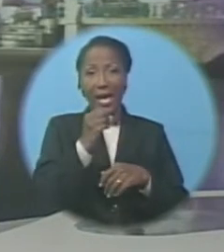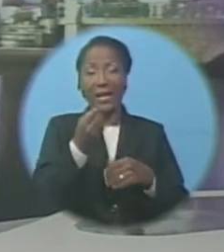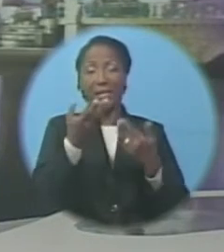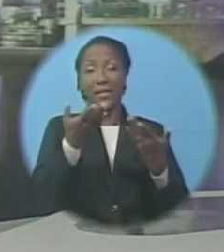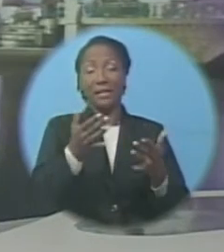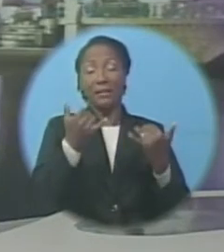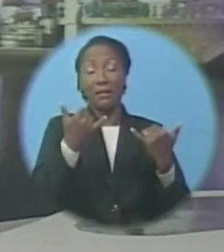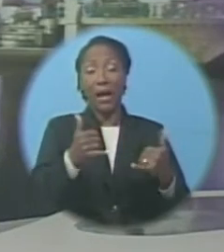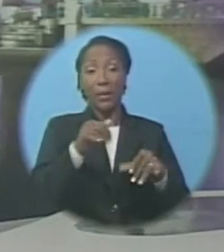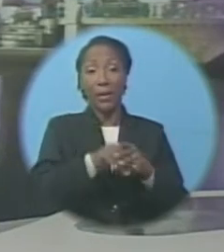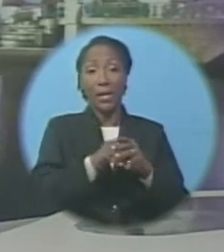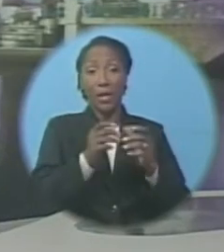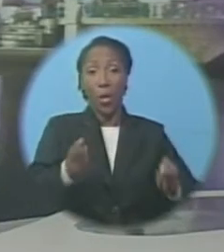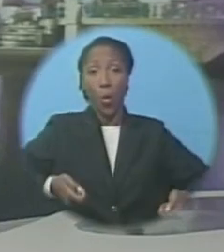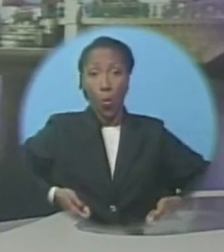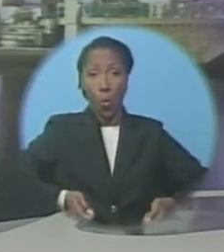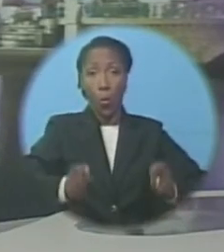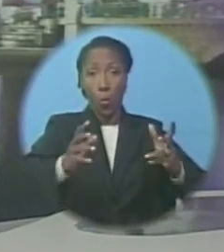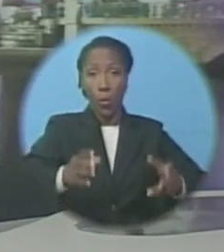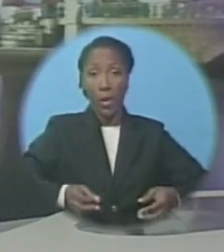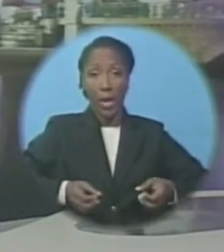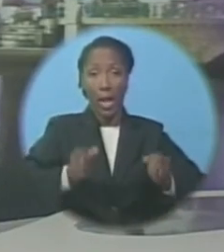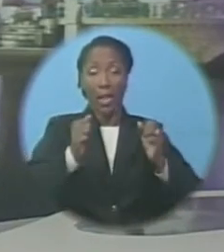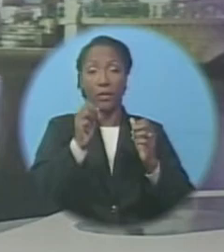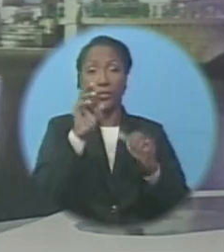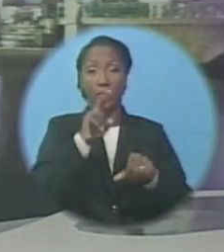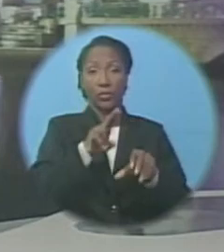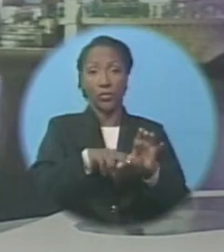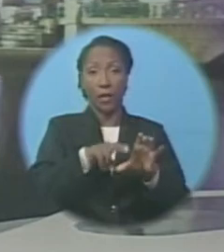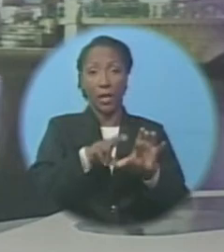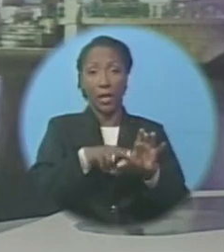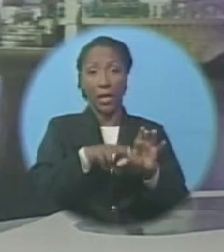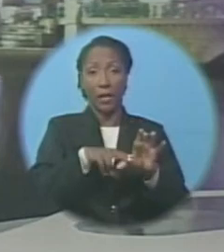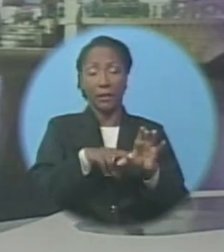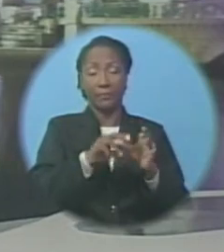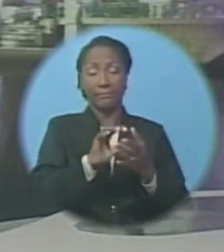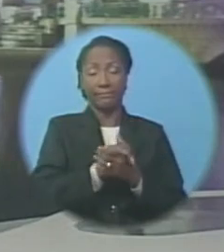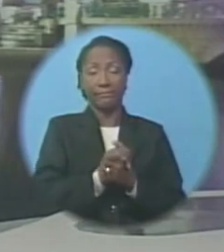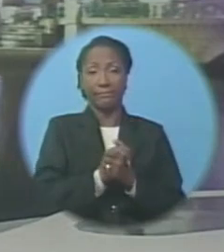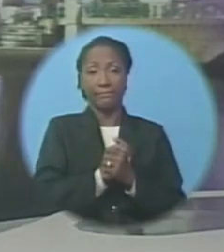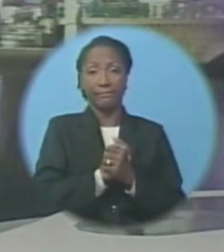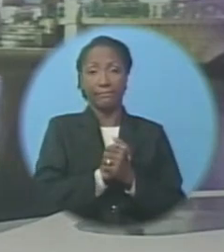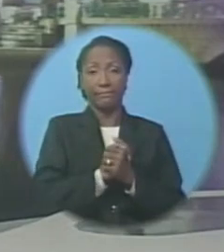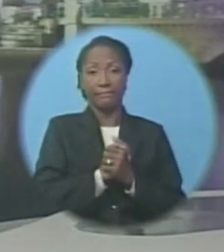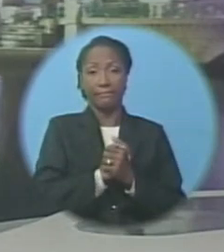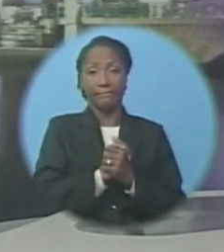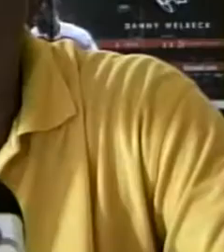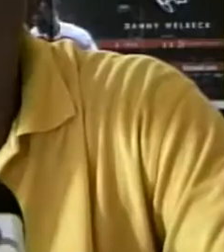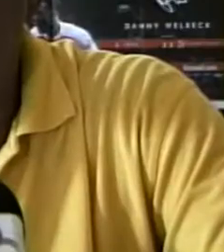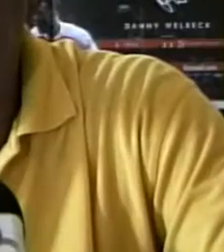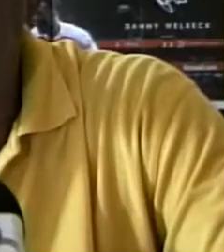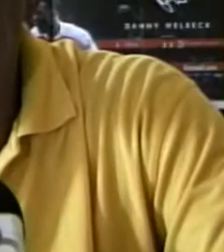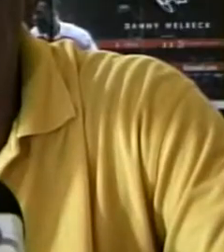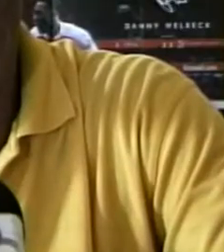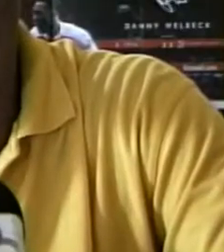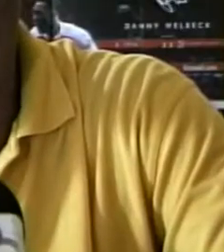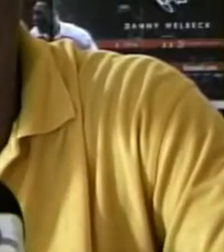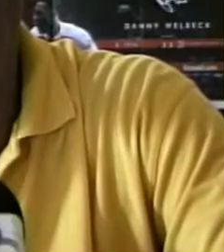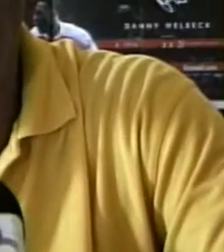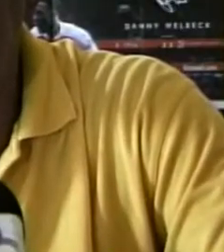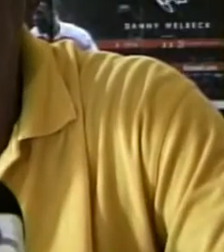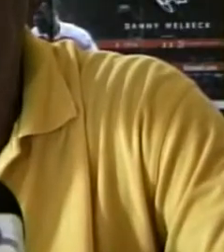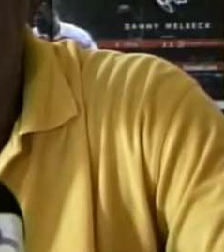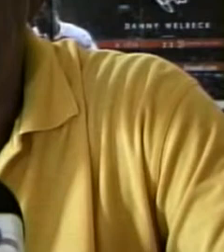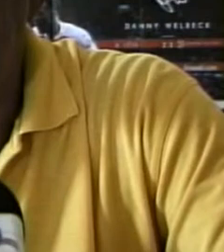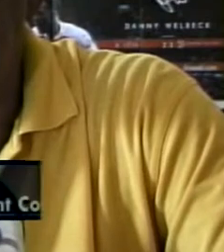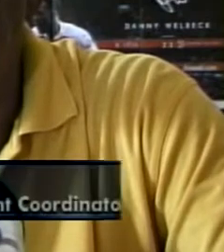fundraising event, Franklin Gill, outlined what the public can expect at the National Stadium. we're hoping to have 2